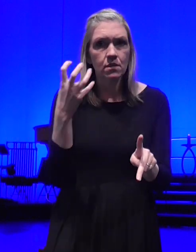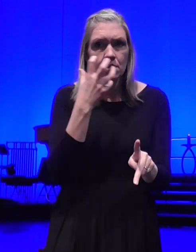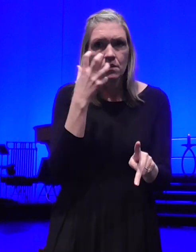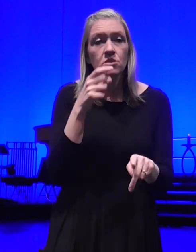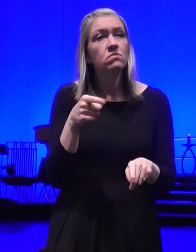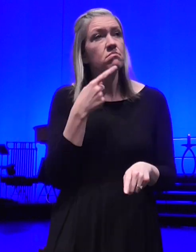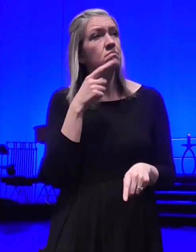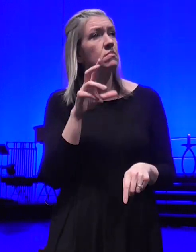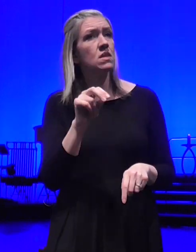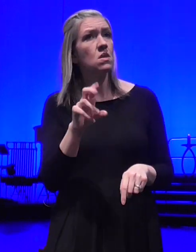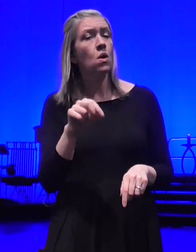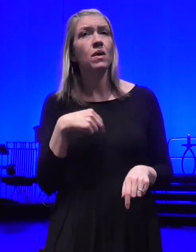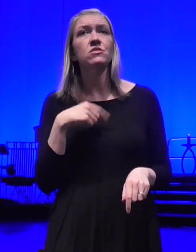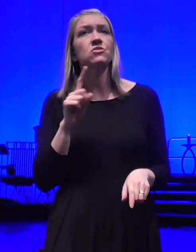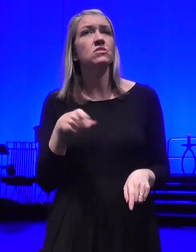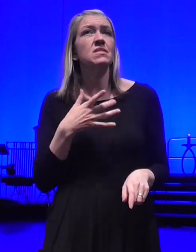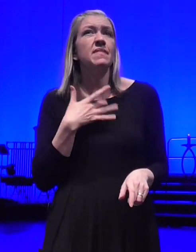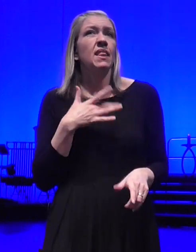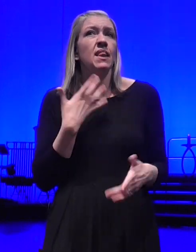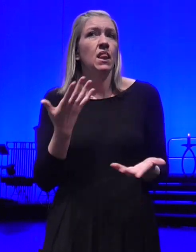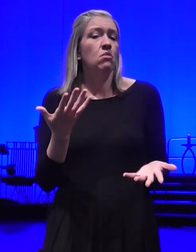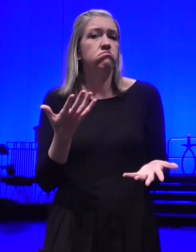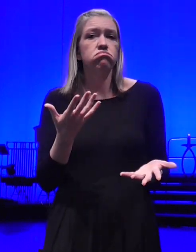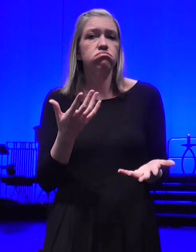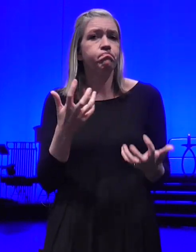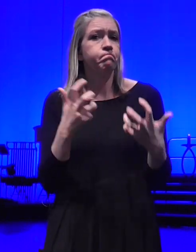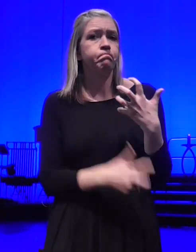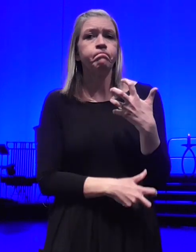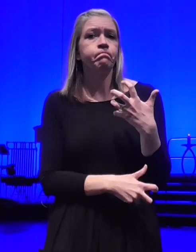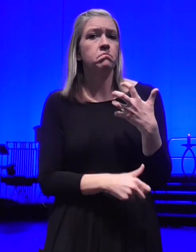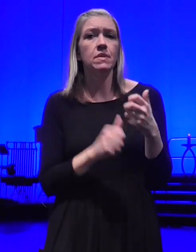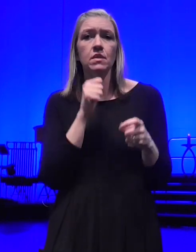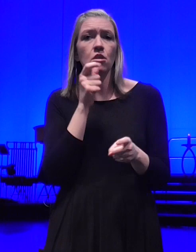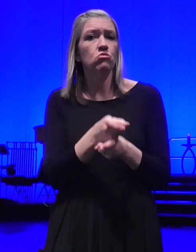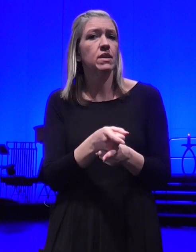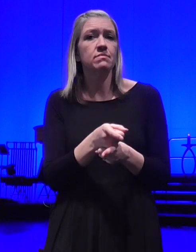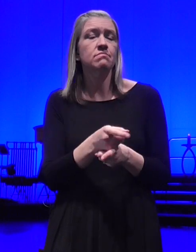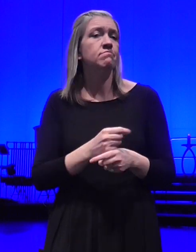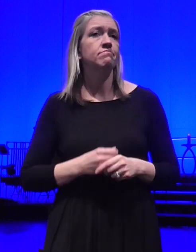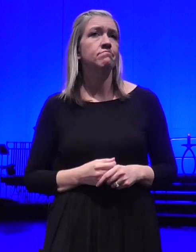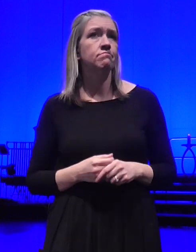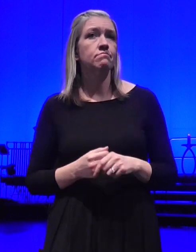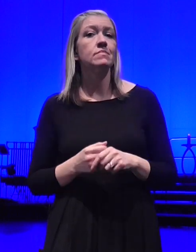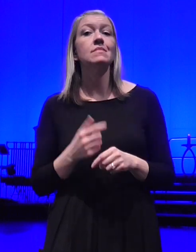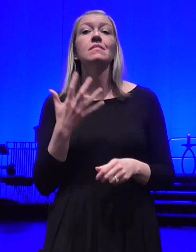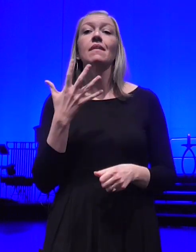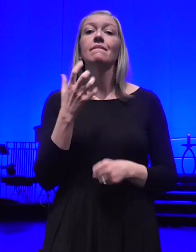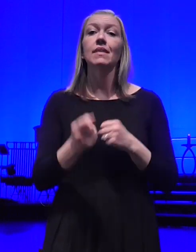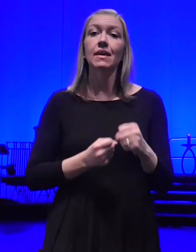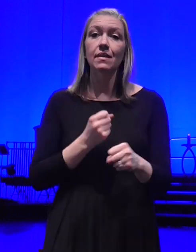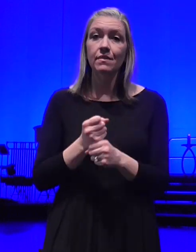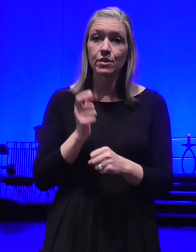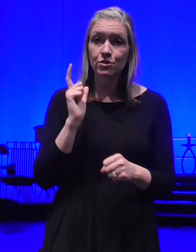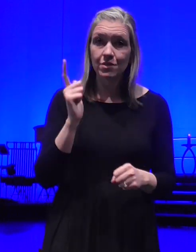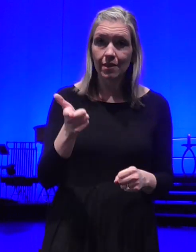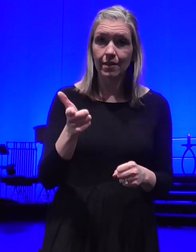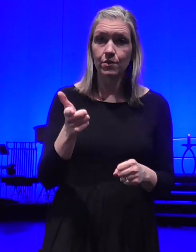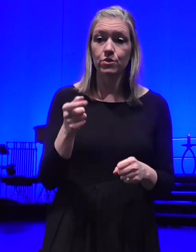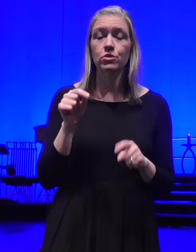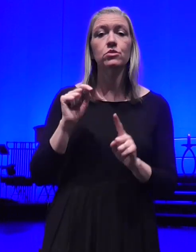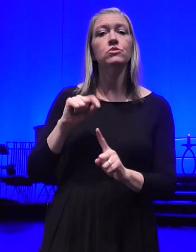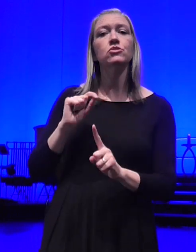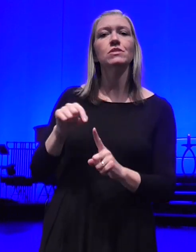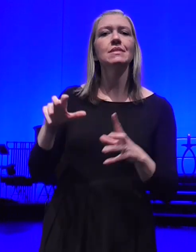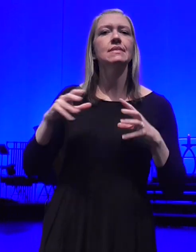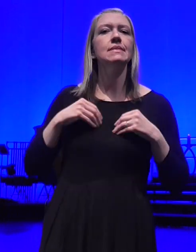she said, no, I just feel like this isn't right for me. 5 years later, she had accepted